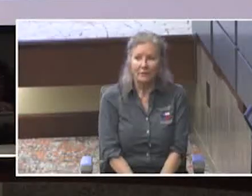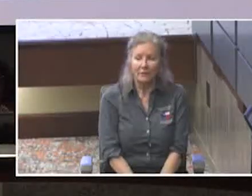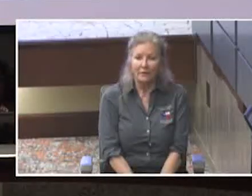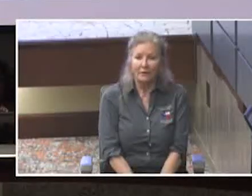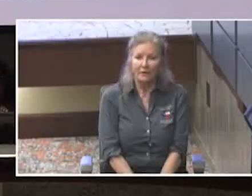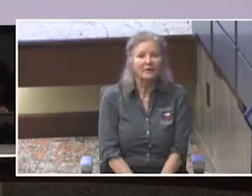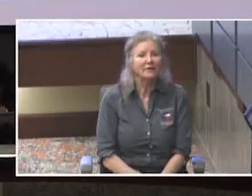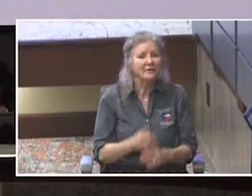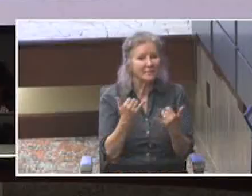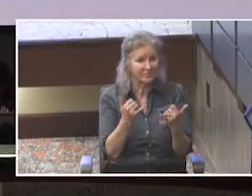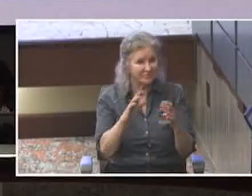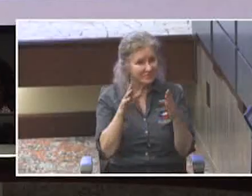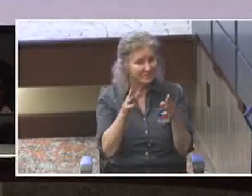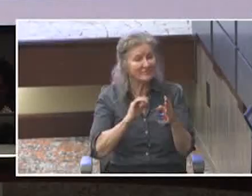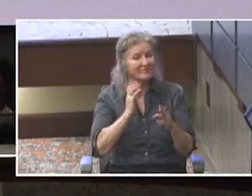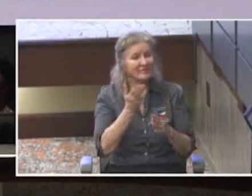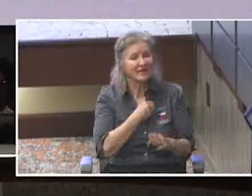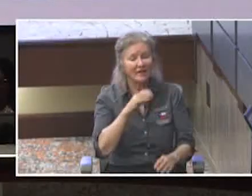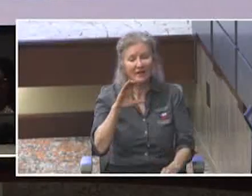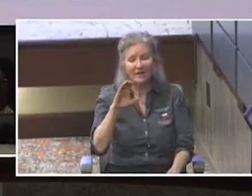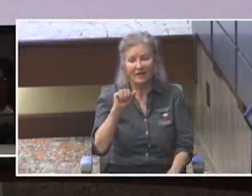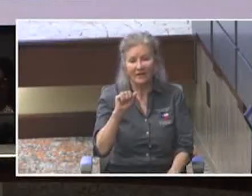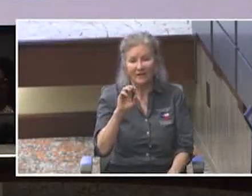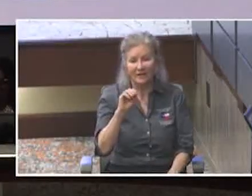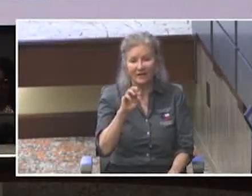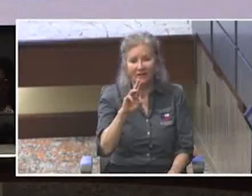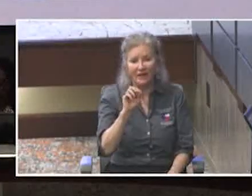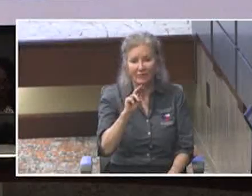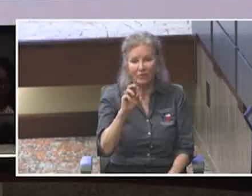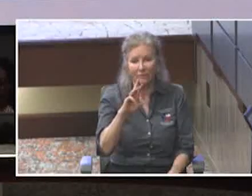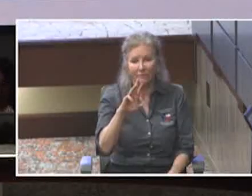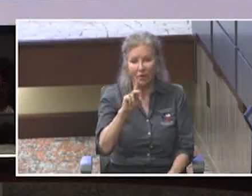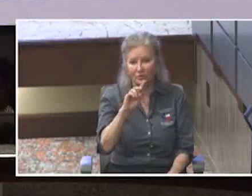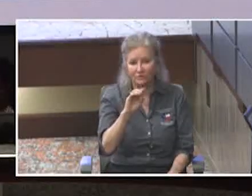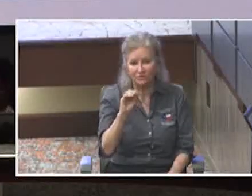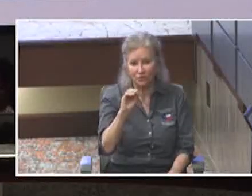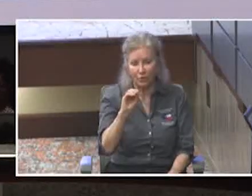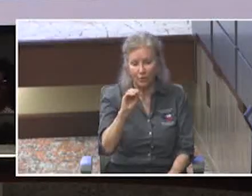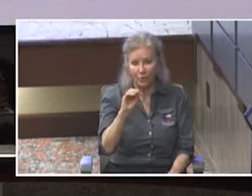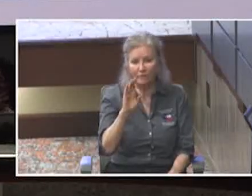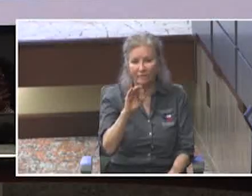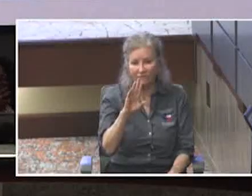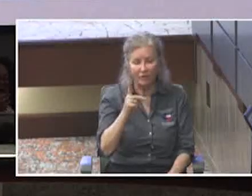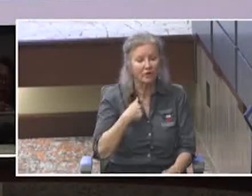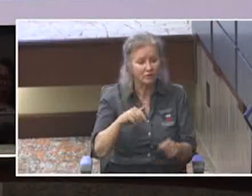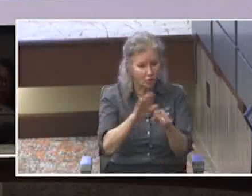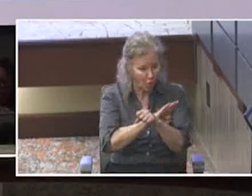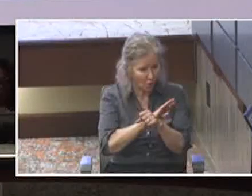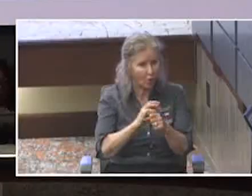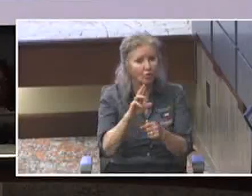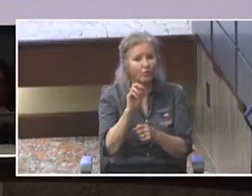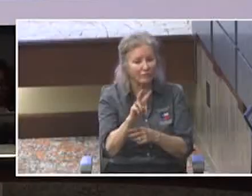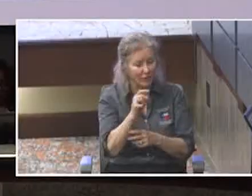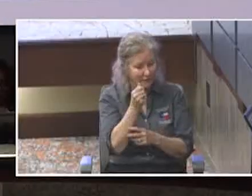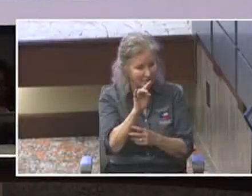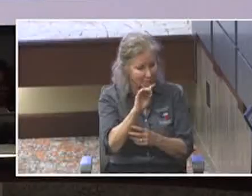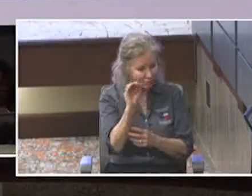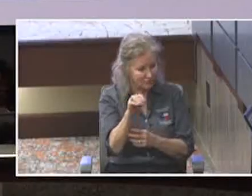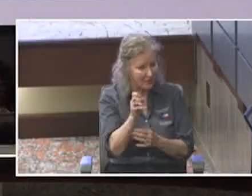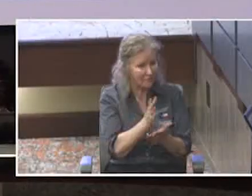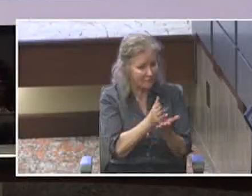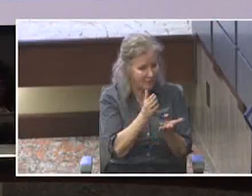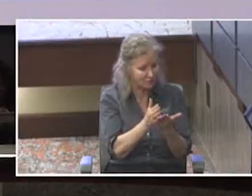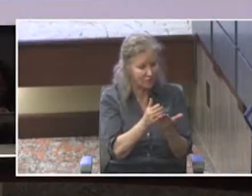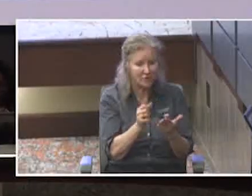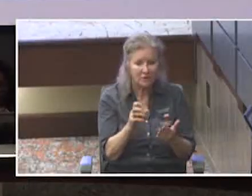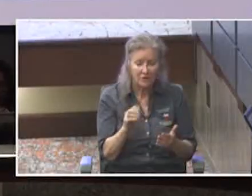Turning our attention to the Cameron Park Zoo Fund, our total actual revenues are at 18% of budget.